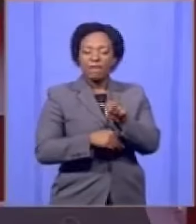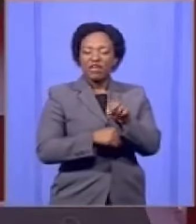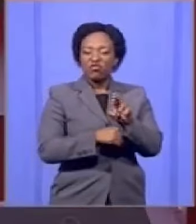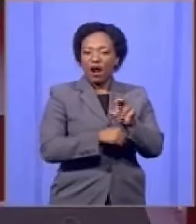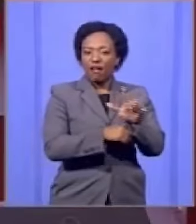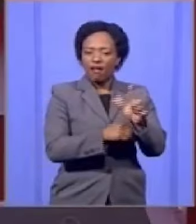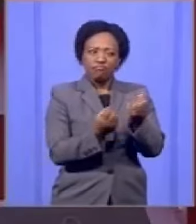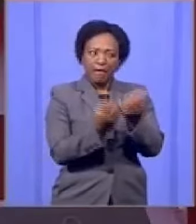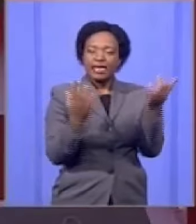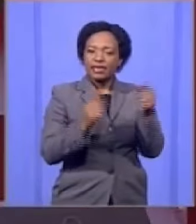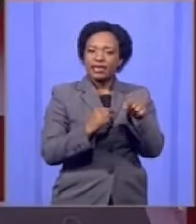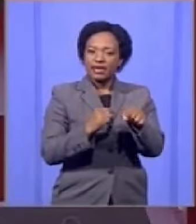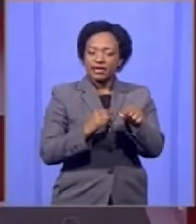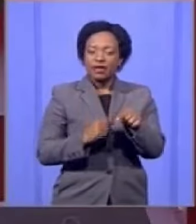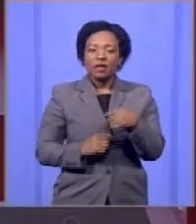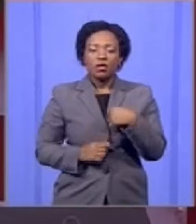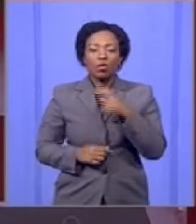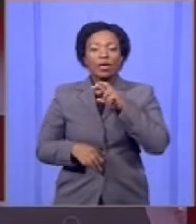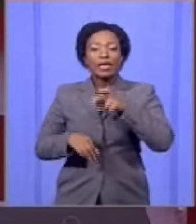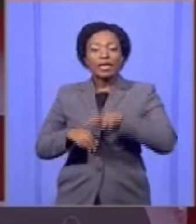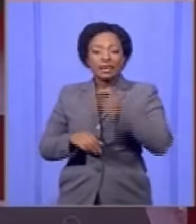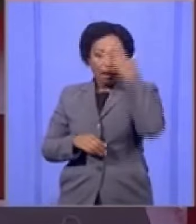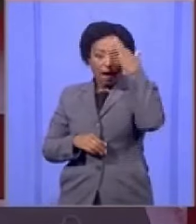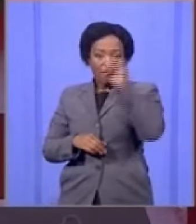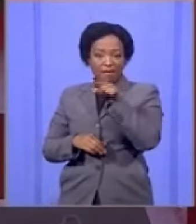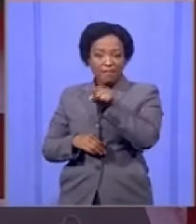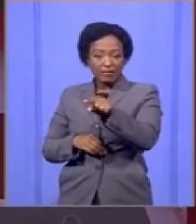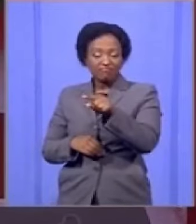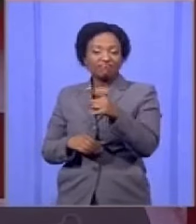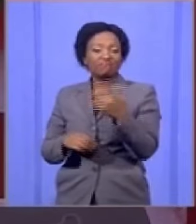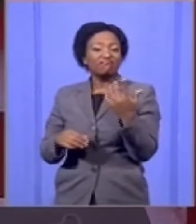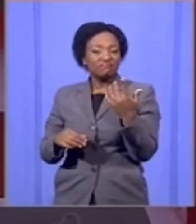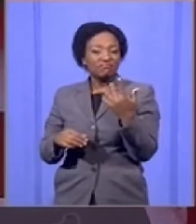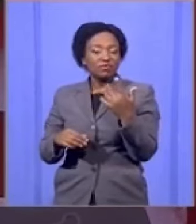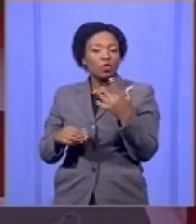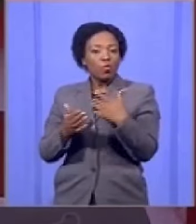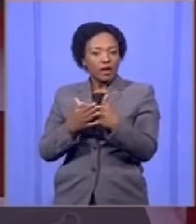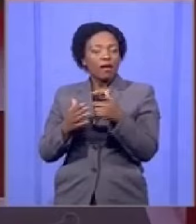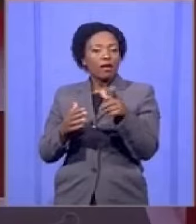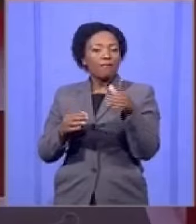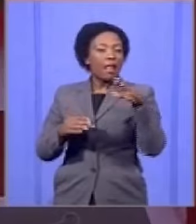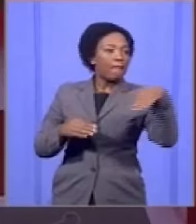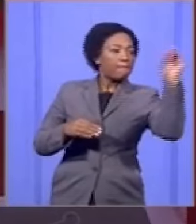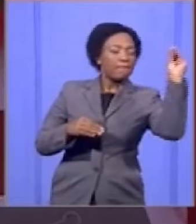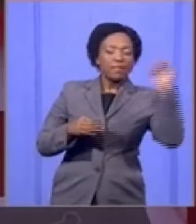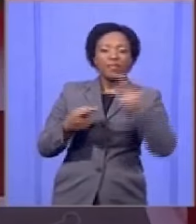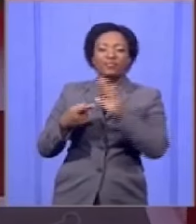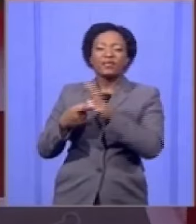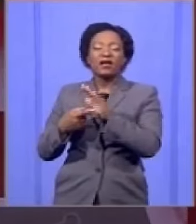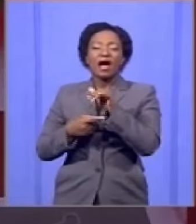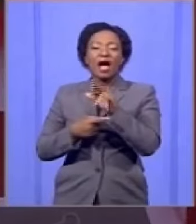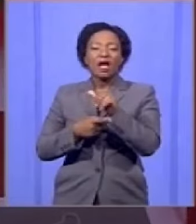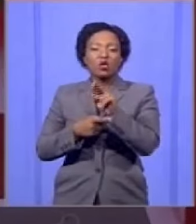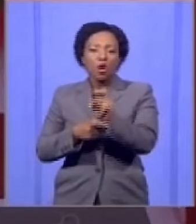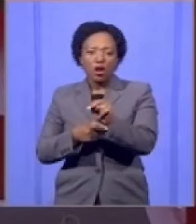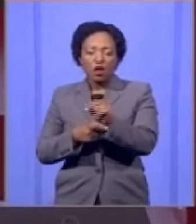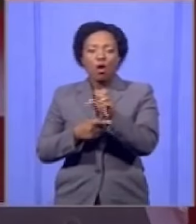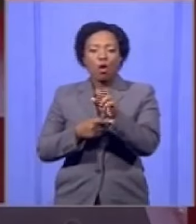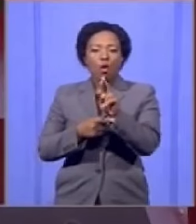that is going to say no iron ore or manganese is going to leave Tsantsabane. We want you